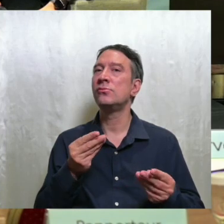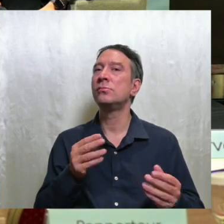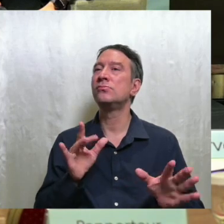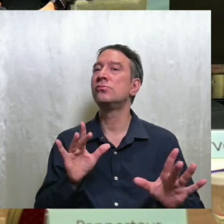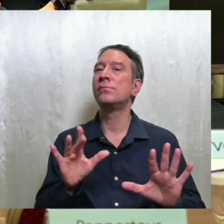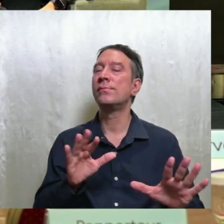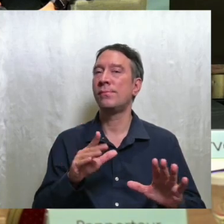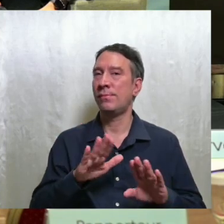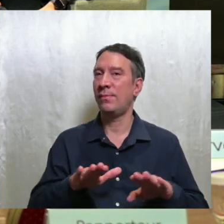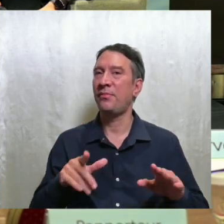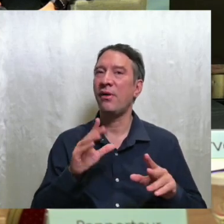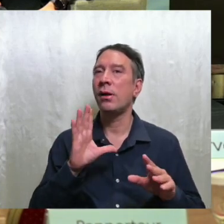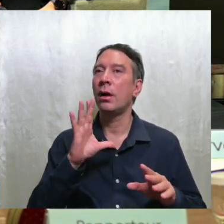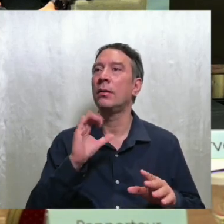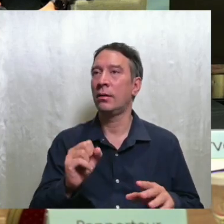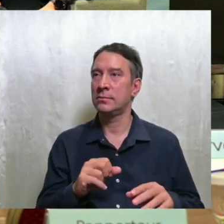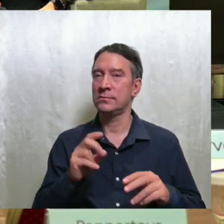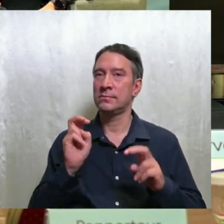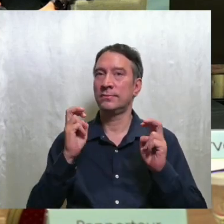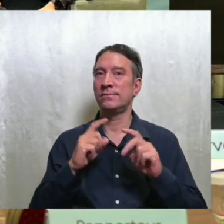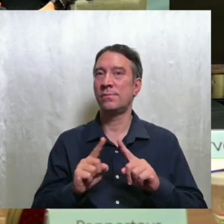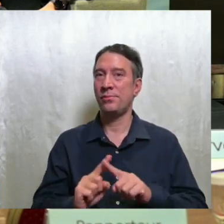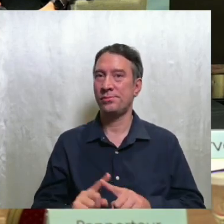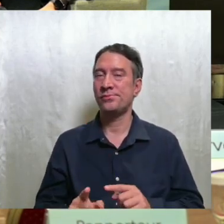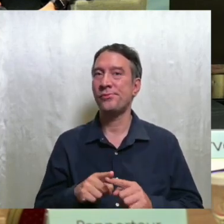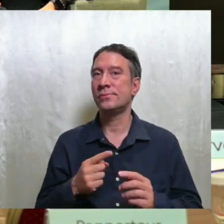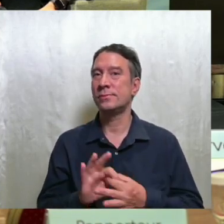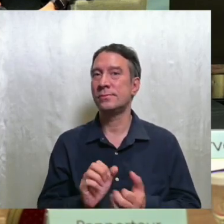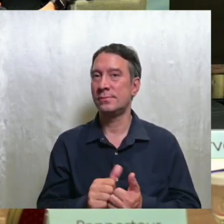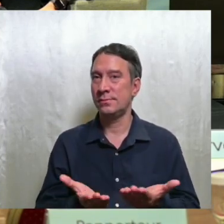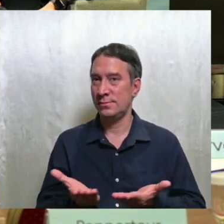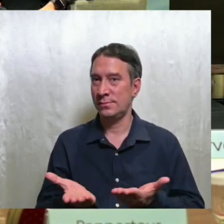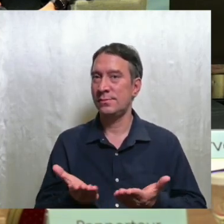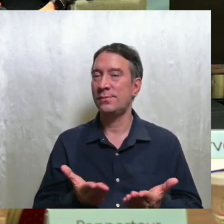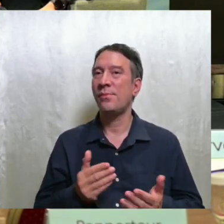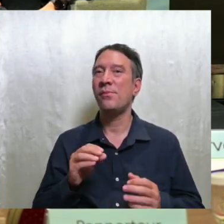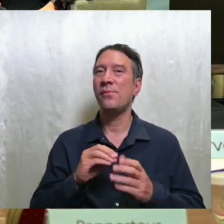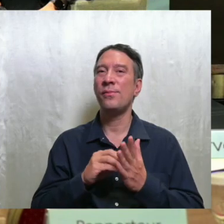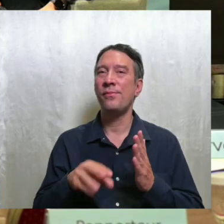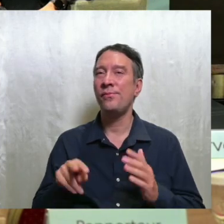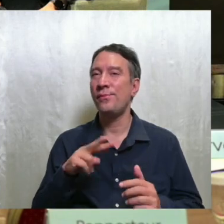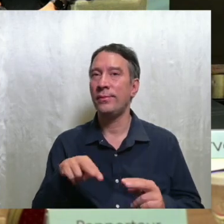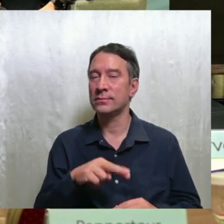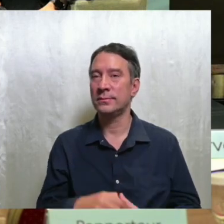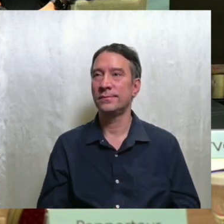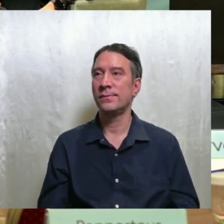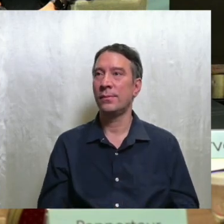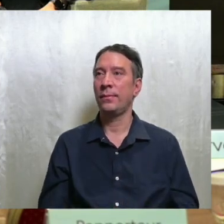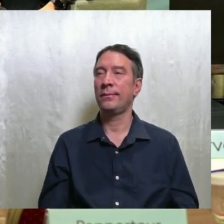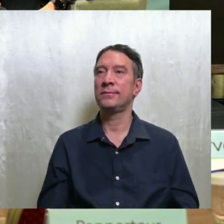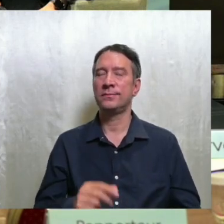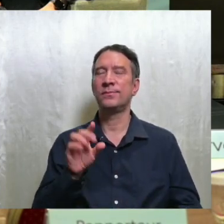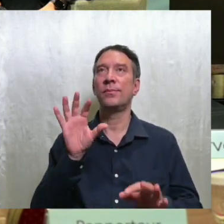this personalized learning through the feedback. So did I got your message correctly, or